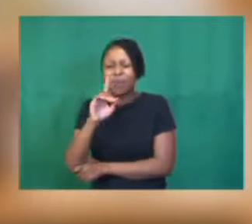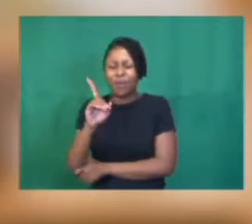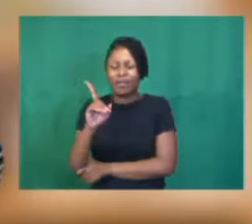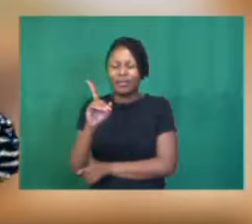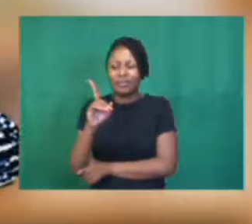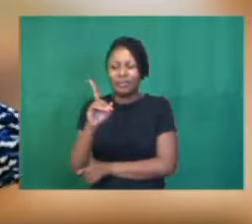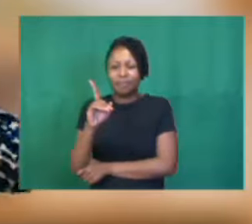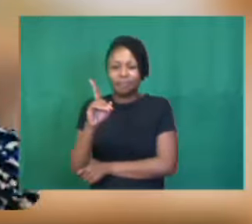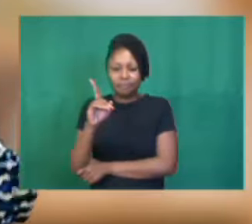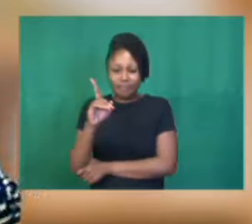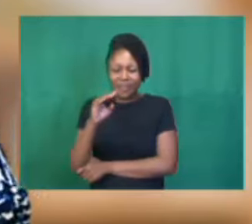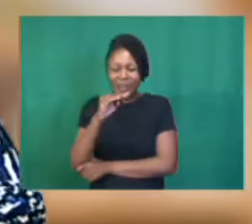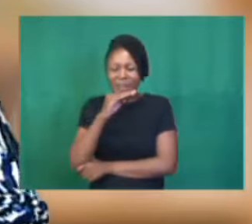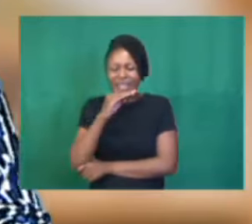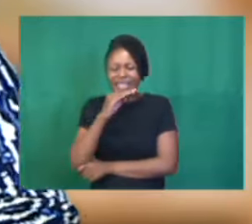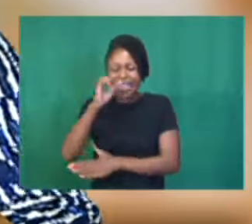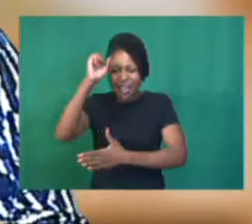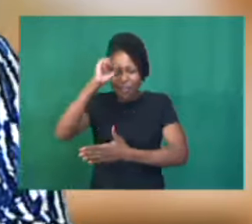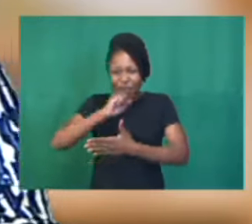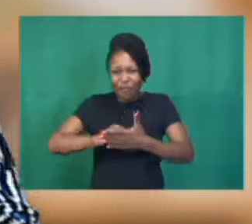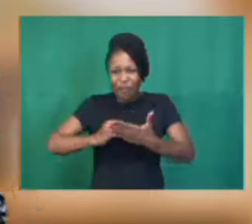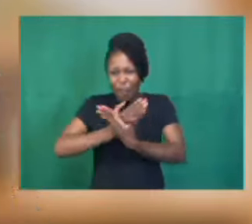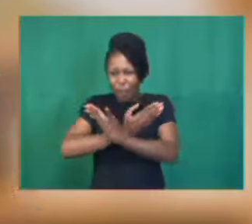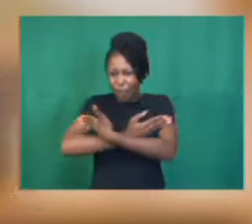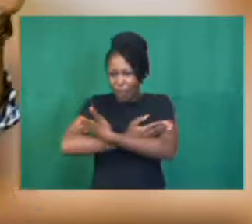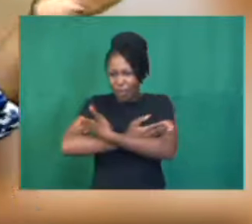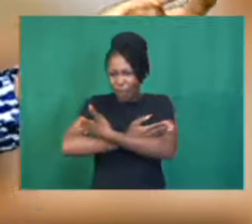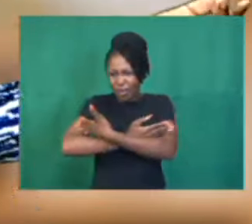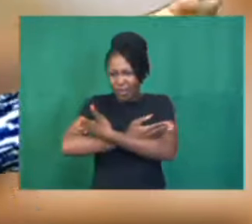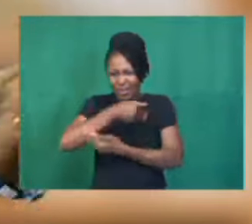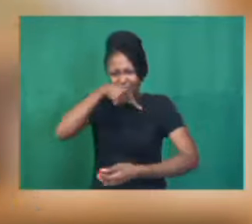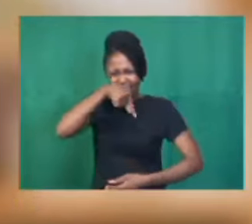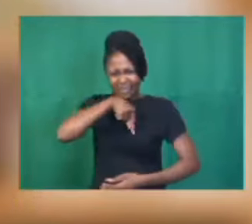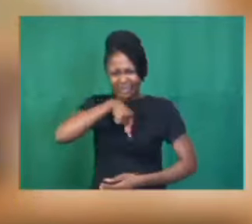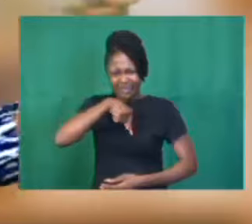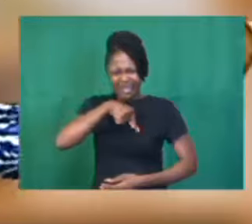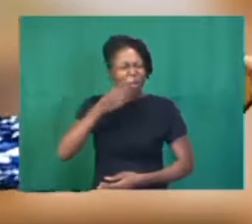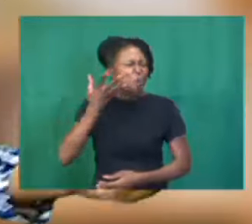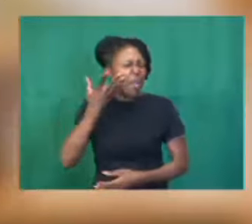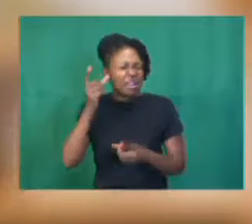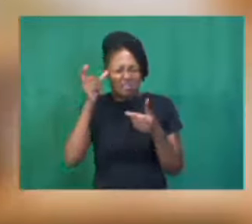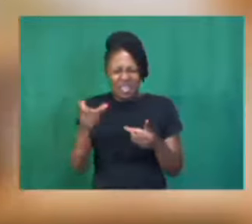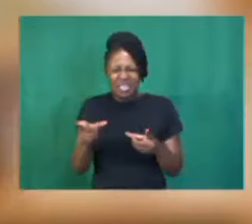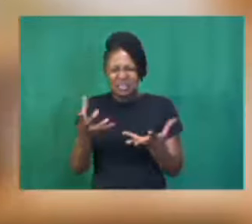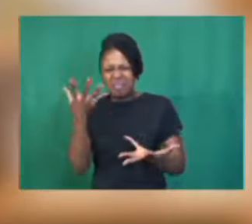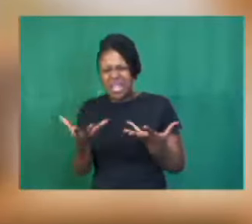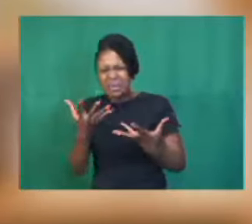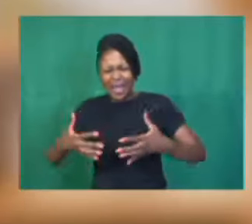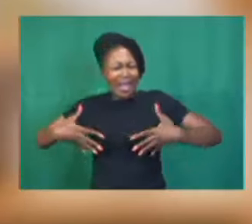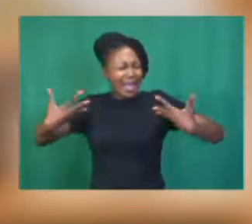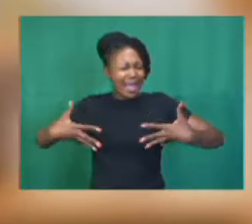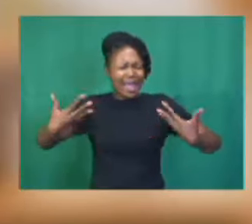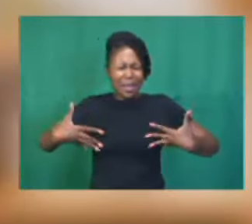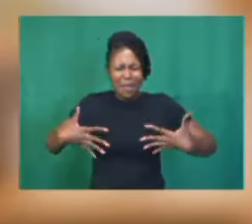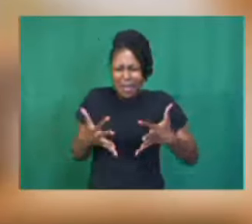a substance that is released in the body when one is very excited, is very sad, or is very